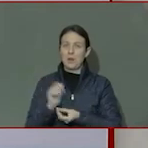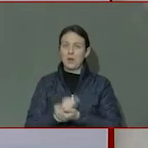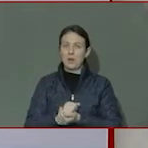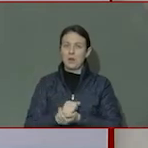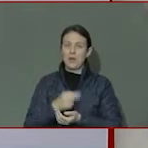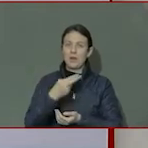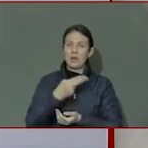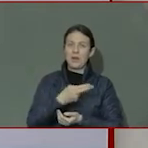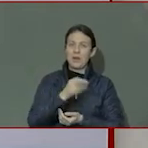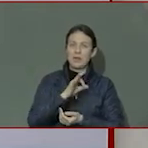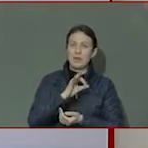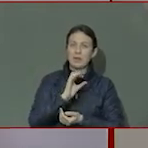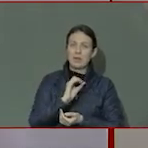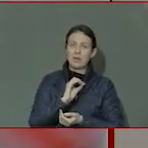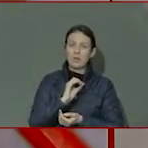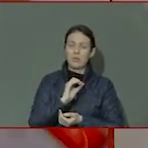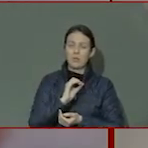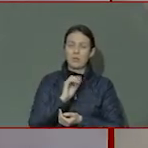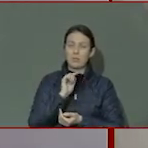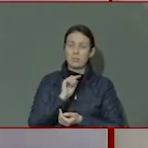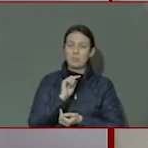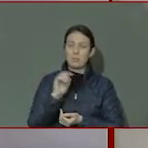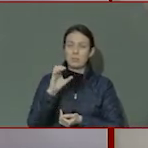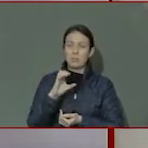of hydronium ions?